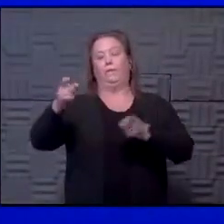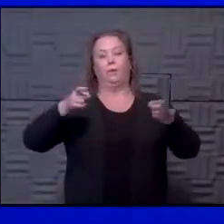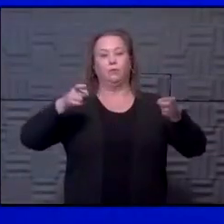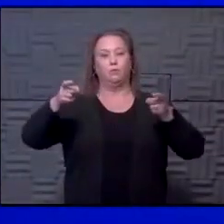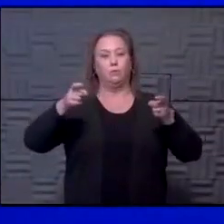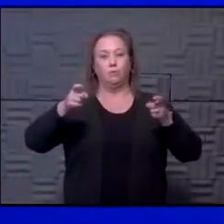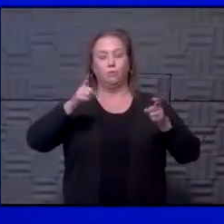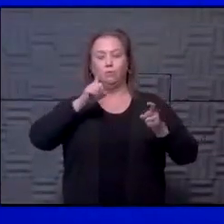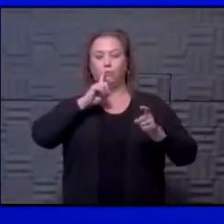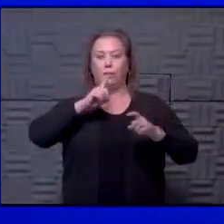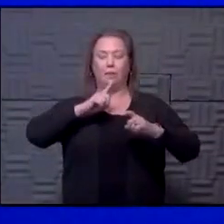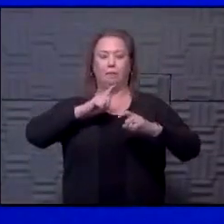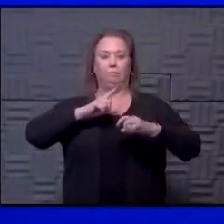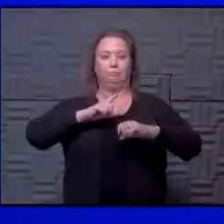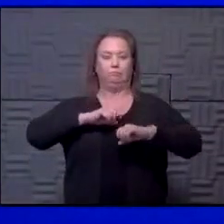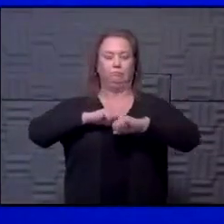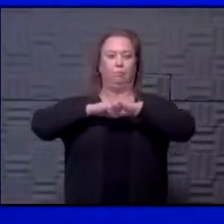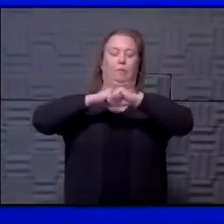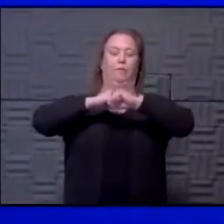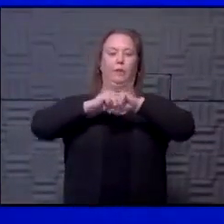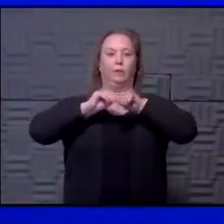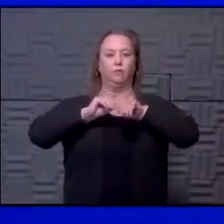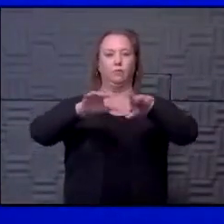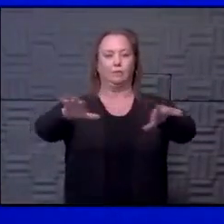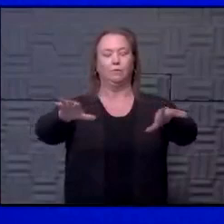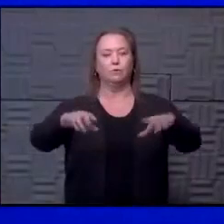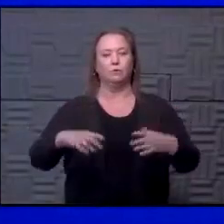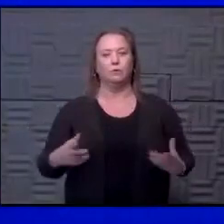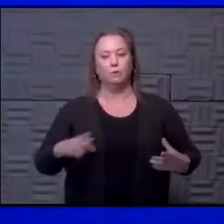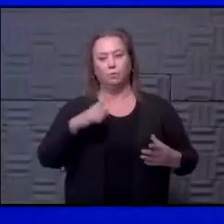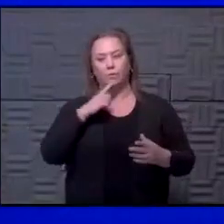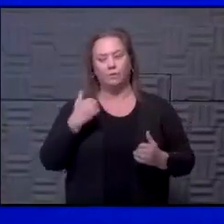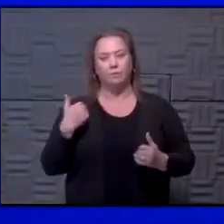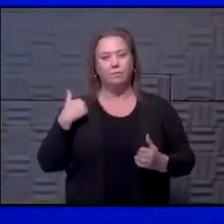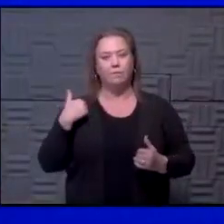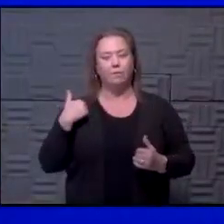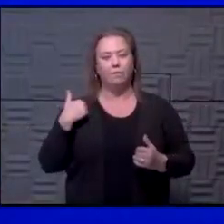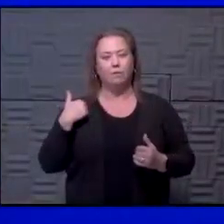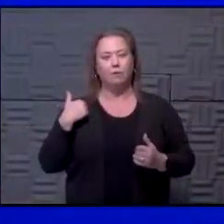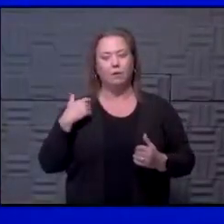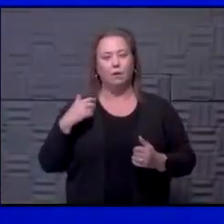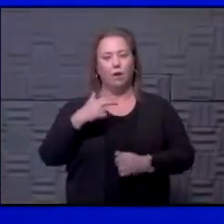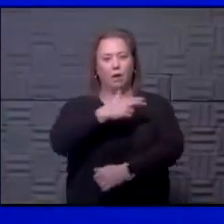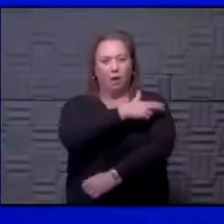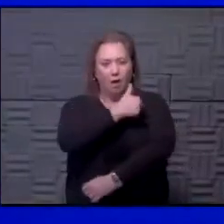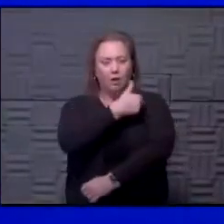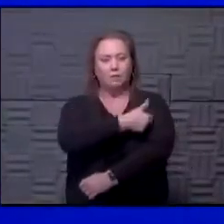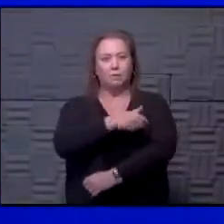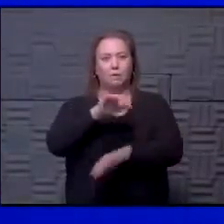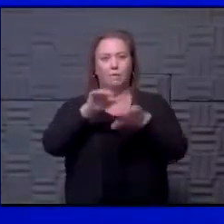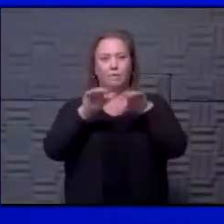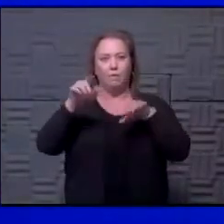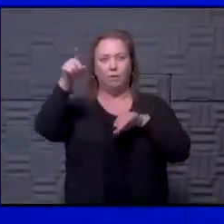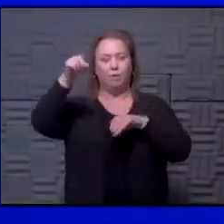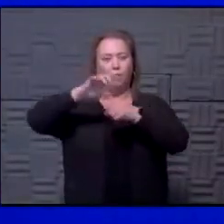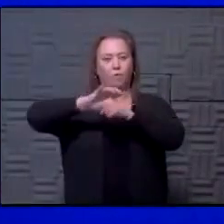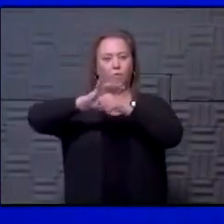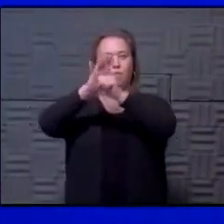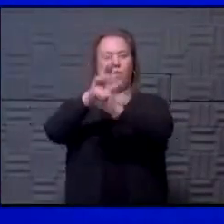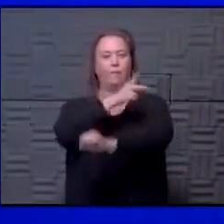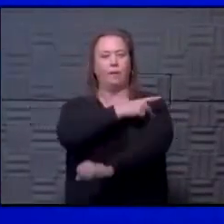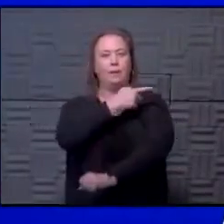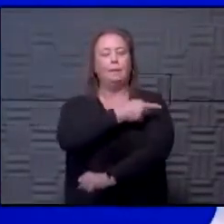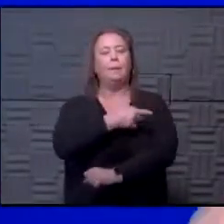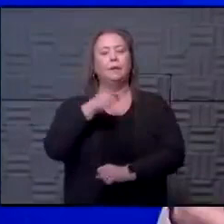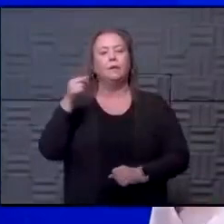control really do prevent transmission. And you've heard us say this before if you've ever been with us, but on our hospital ward with COVID positive